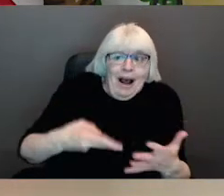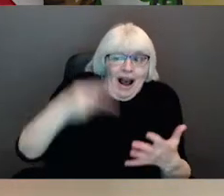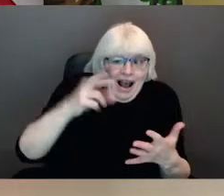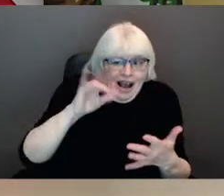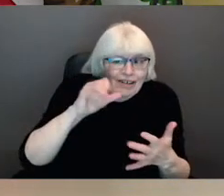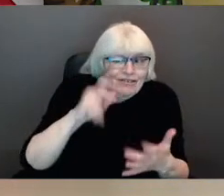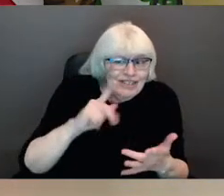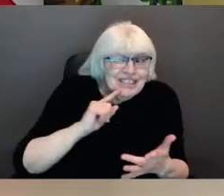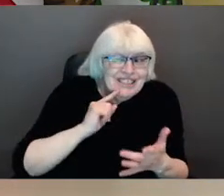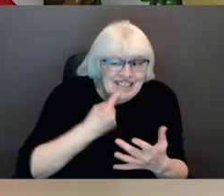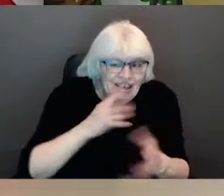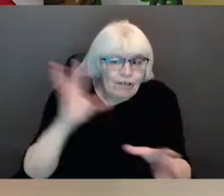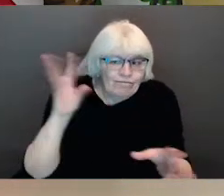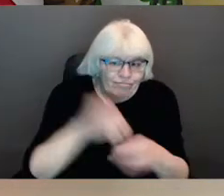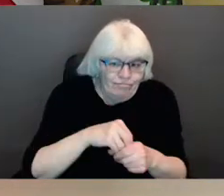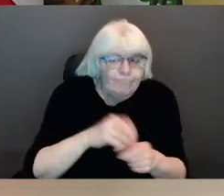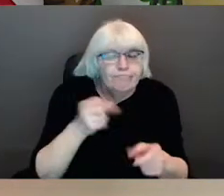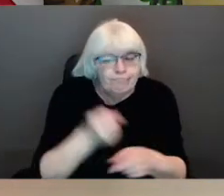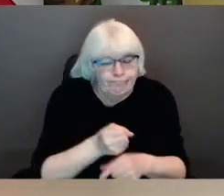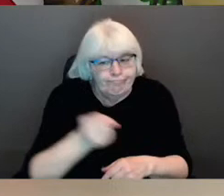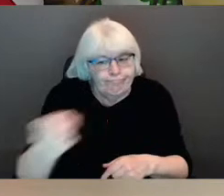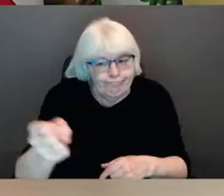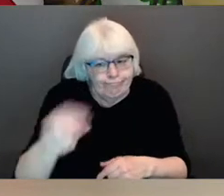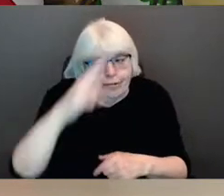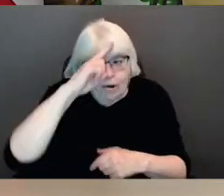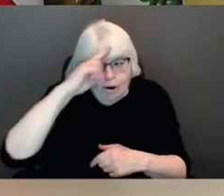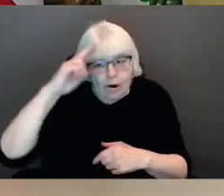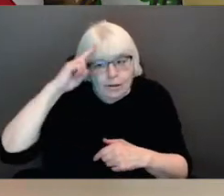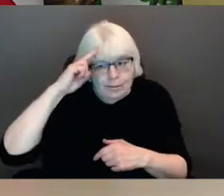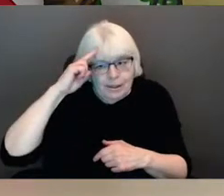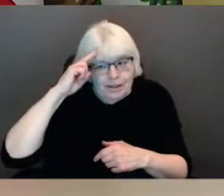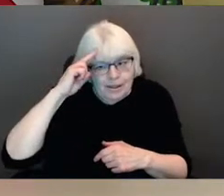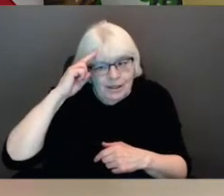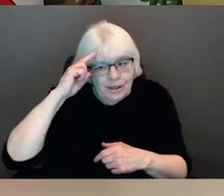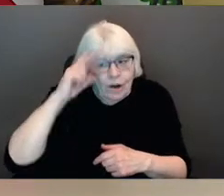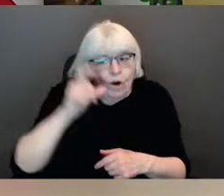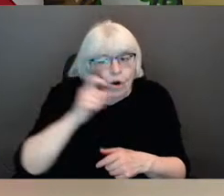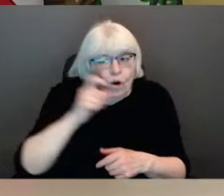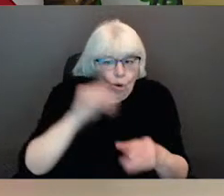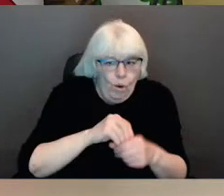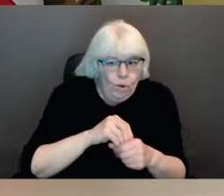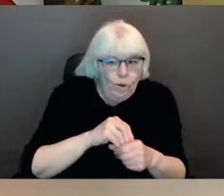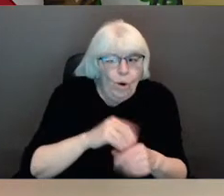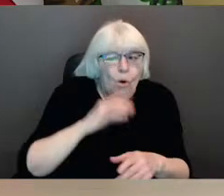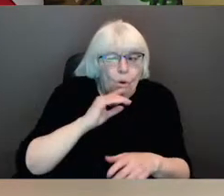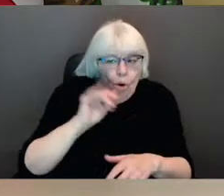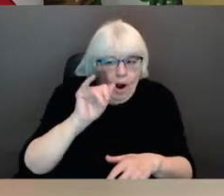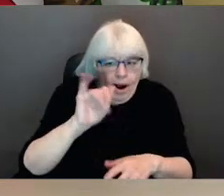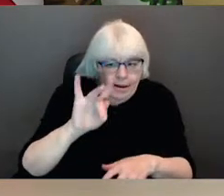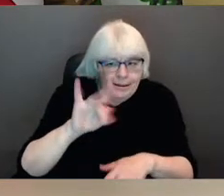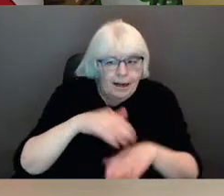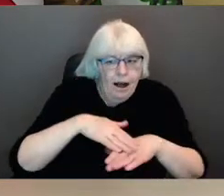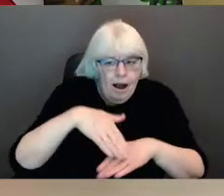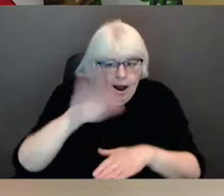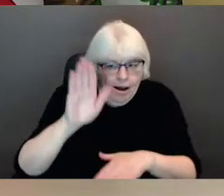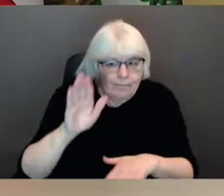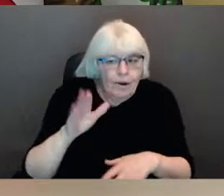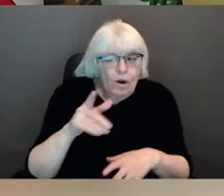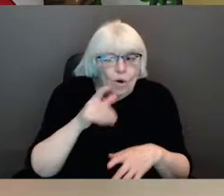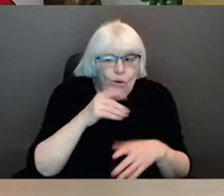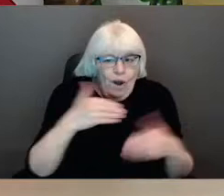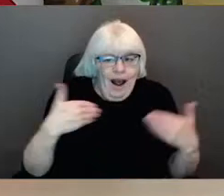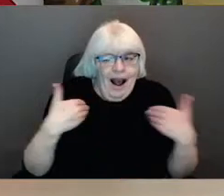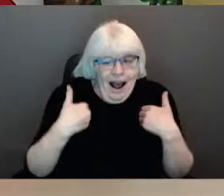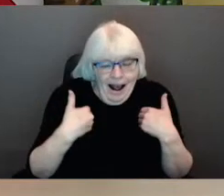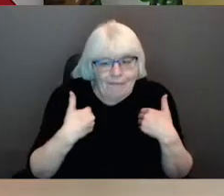hospitalization. And this would include those 18 years of age and older with underlying medical conditions, regardless of vaccination